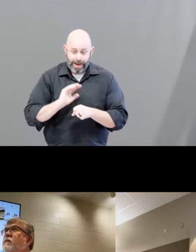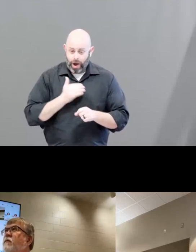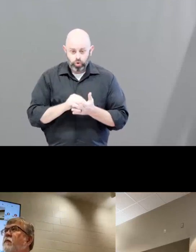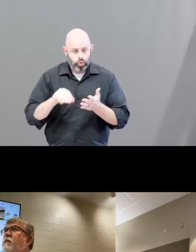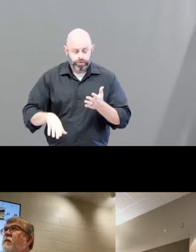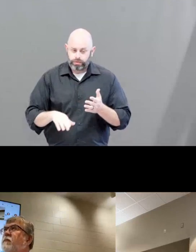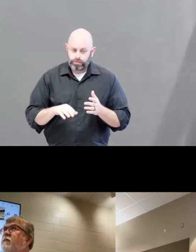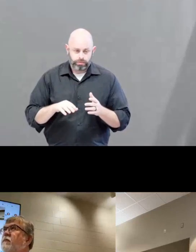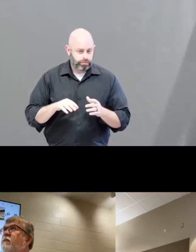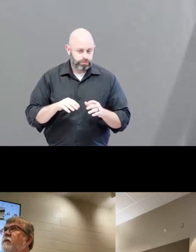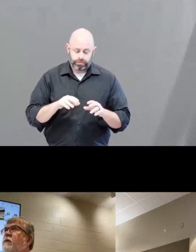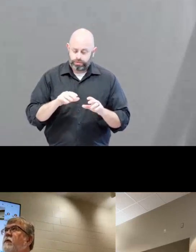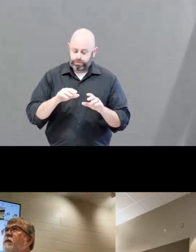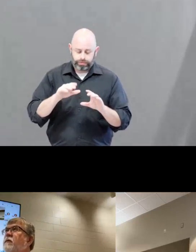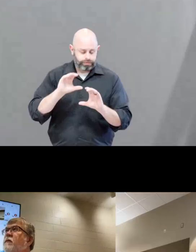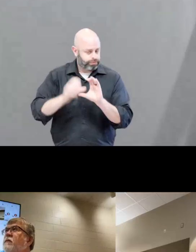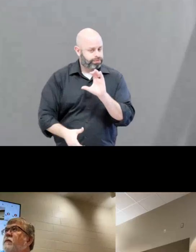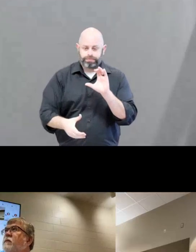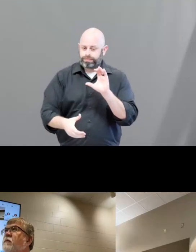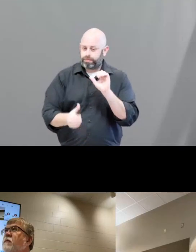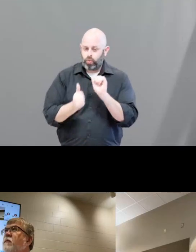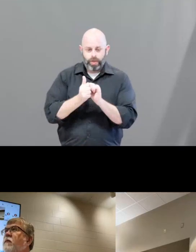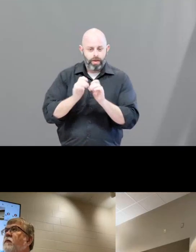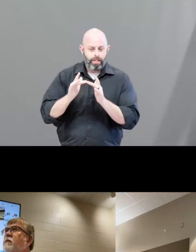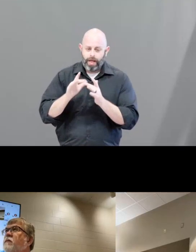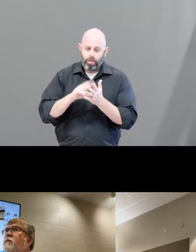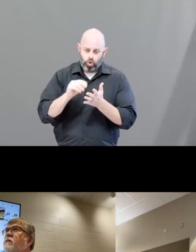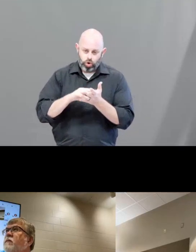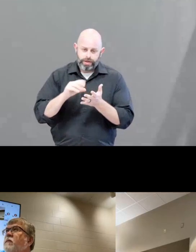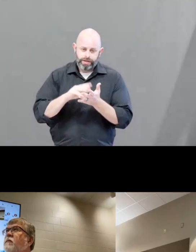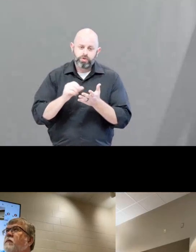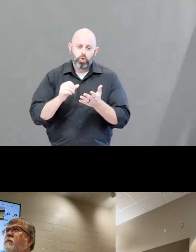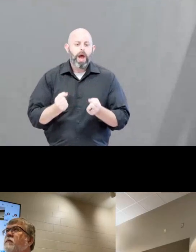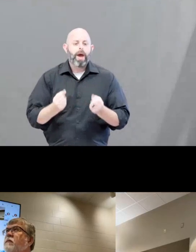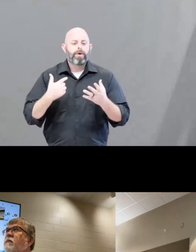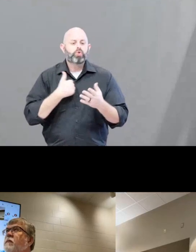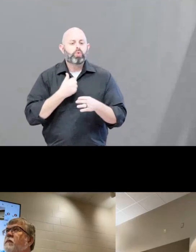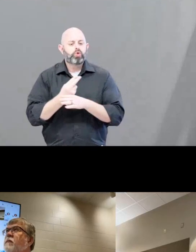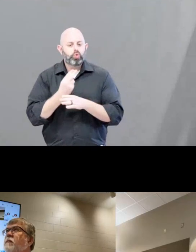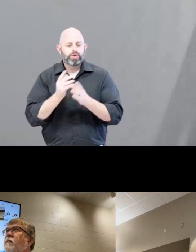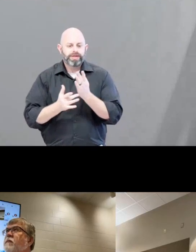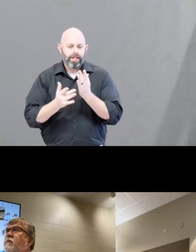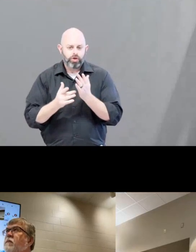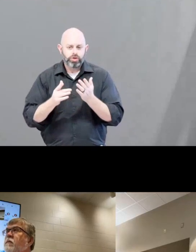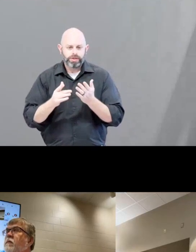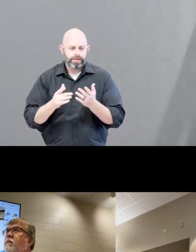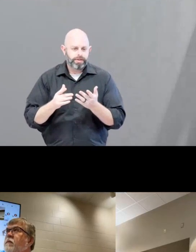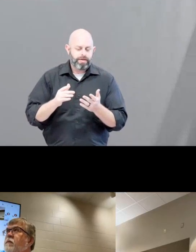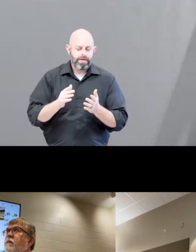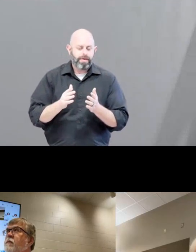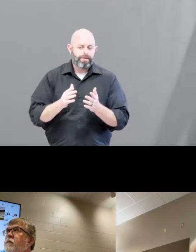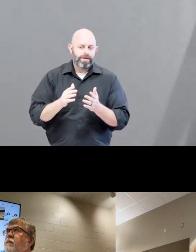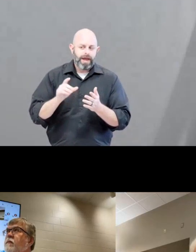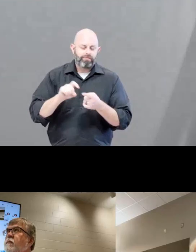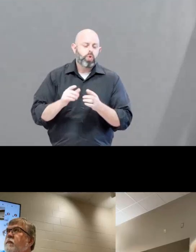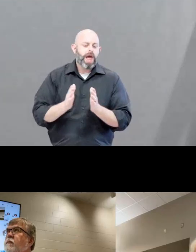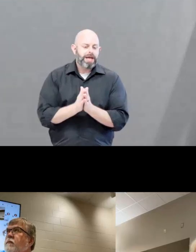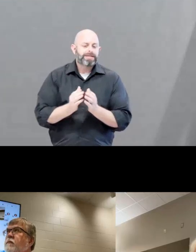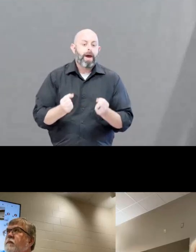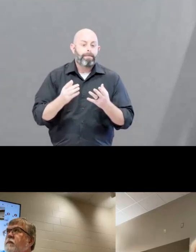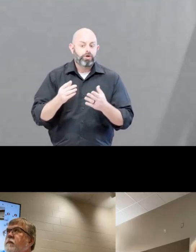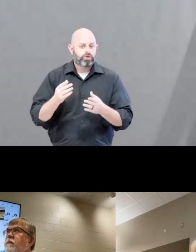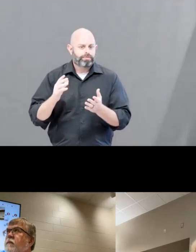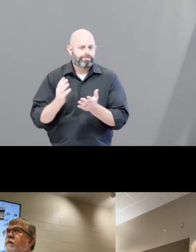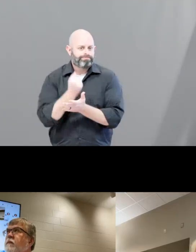COVID years. And so how much we use technology is always a question as well. That